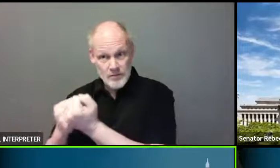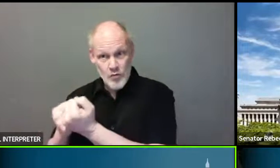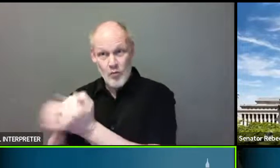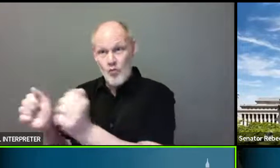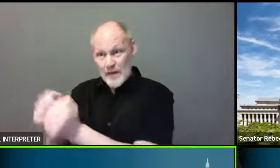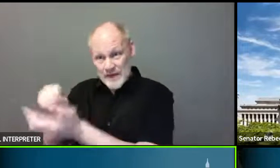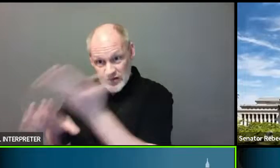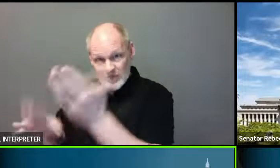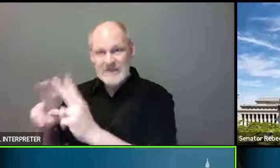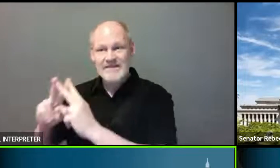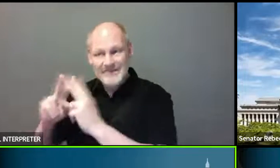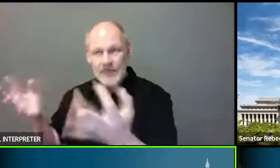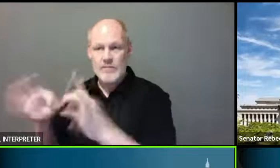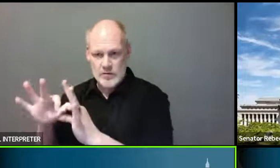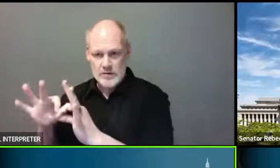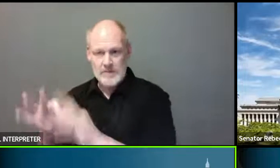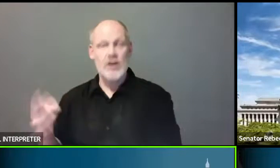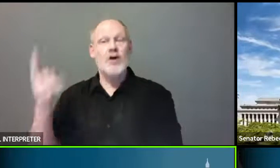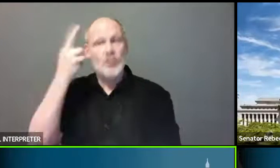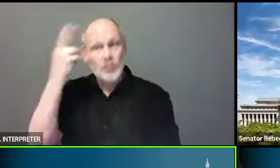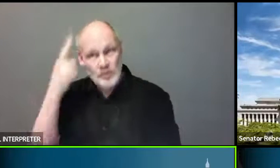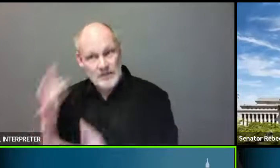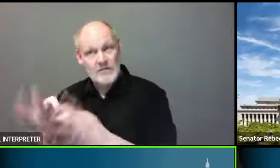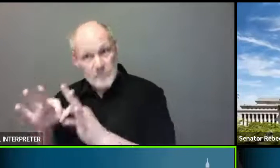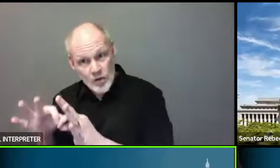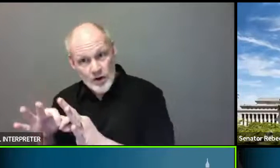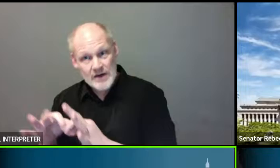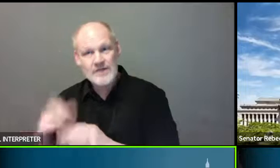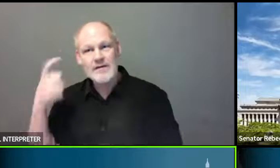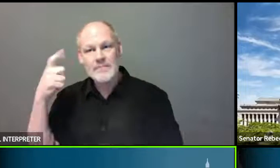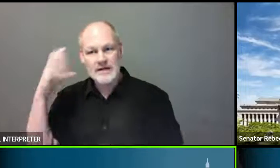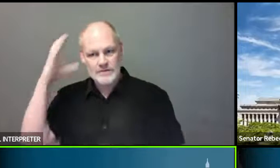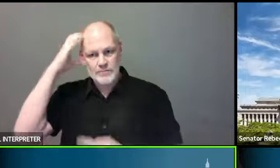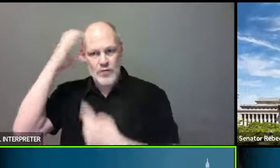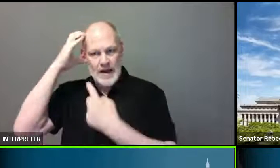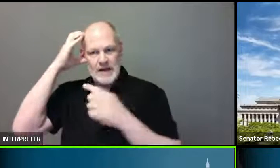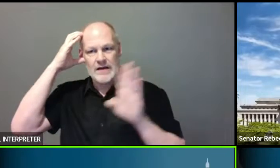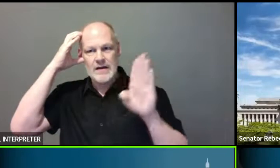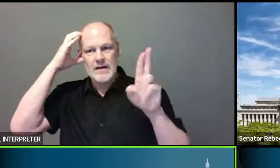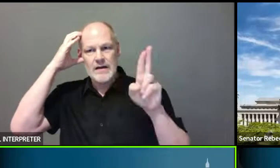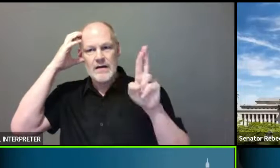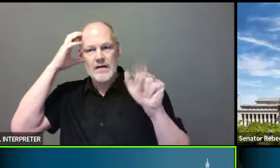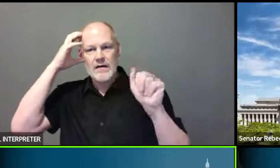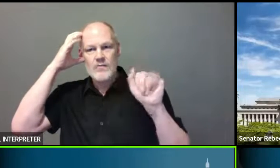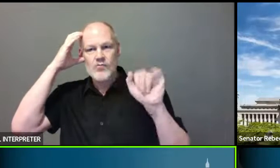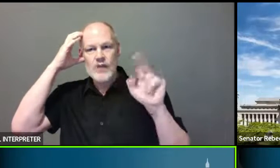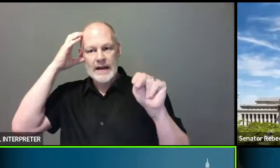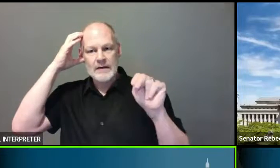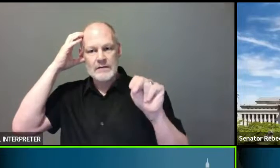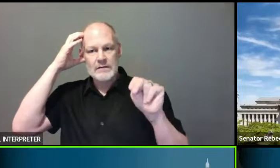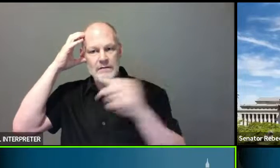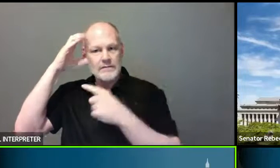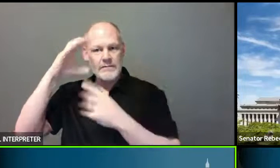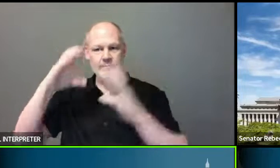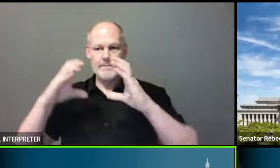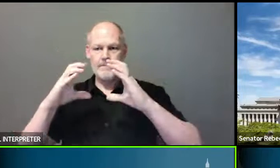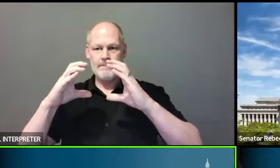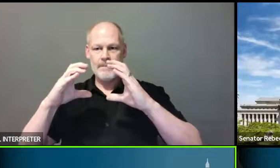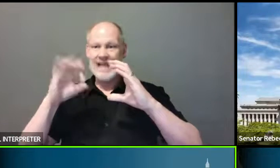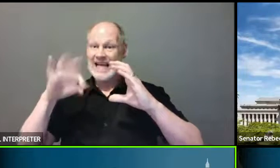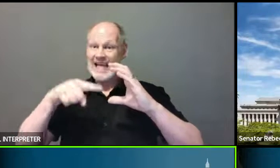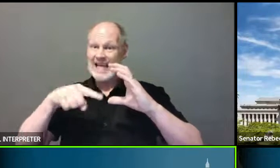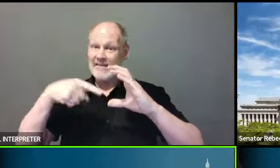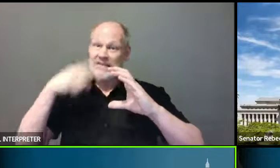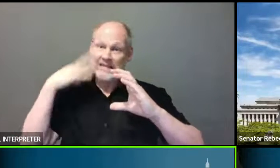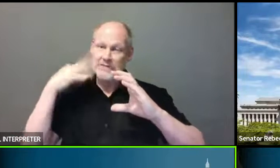brain is working under stress and trauma, it cannot learn. So that's the first order of